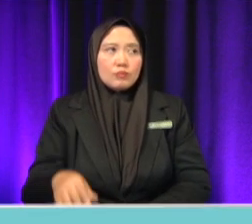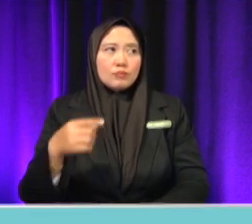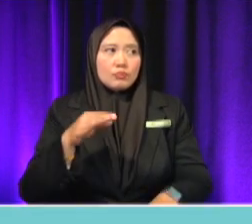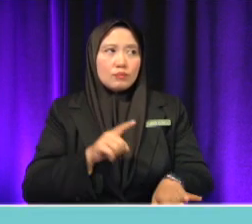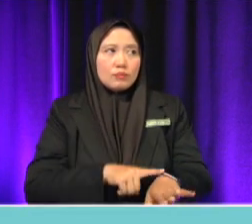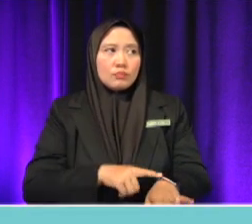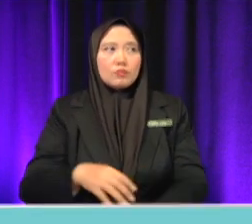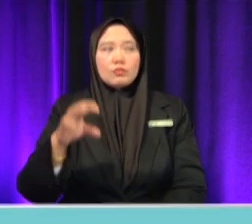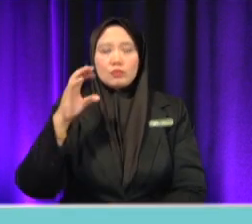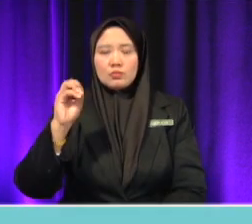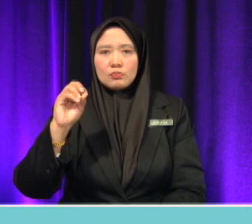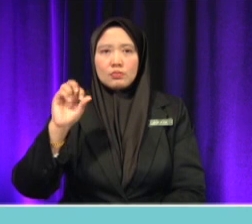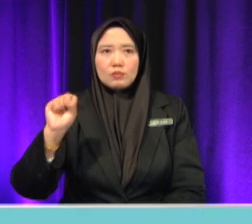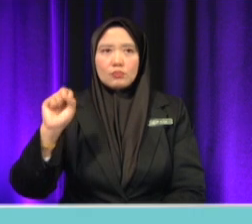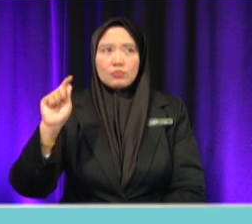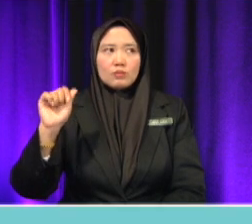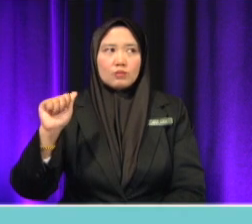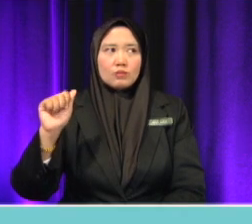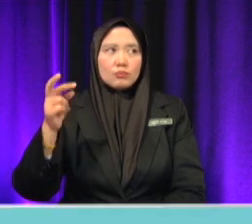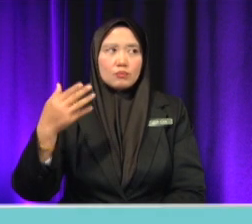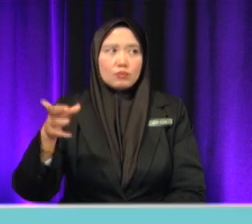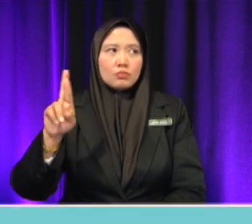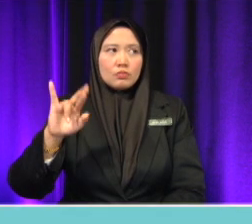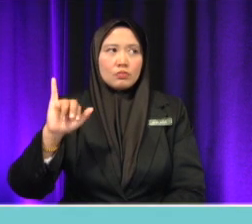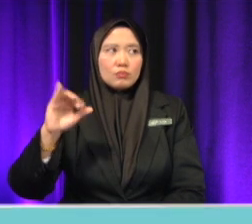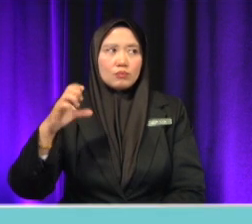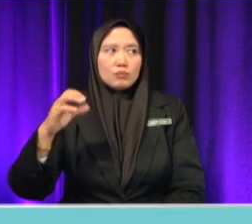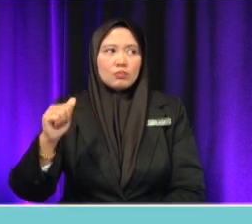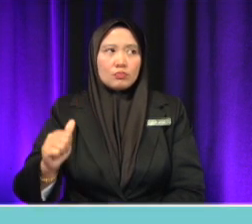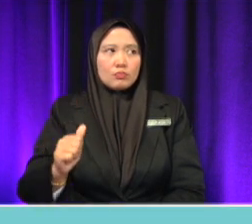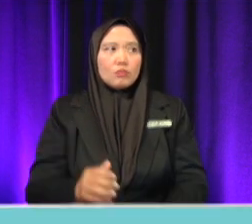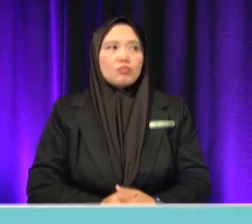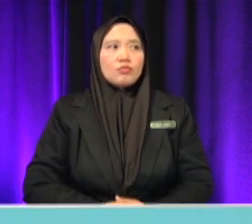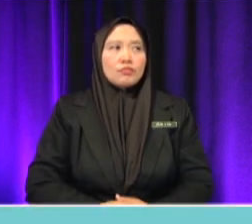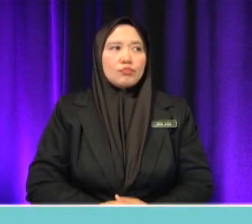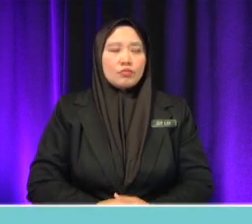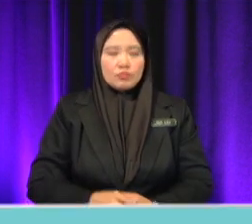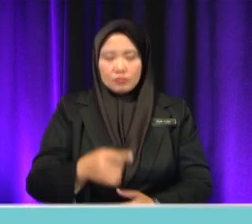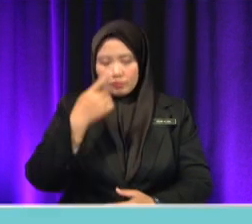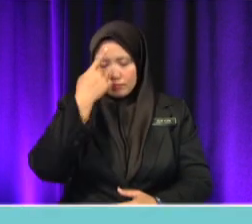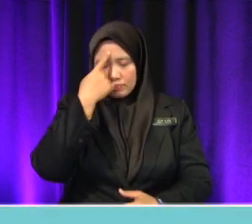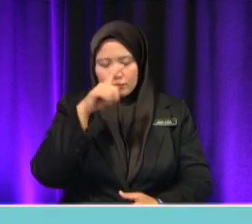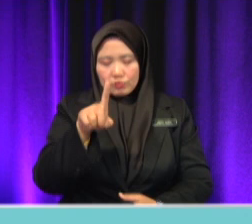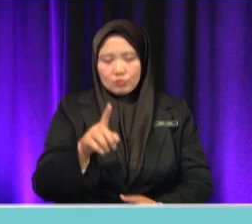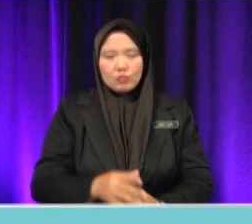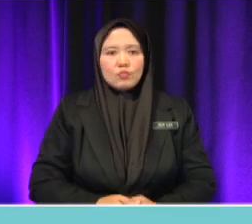this on the animals, particularly the monotiti or squirrel monkeys. The main cause of death for these monkeys